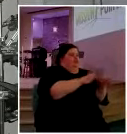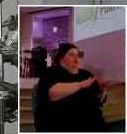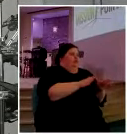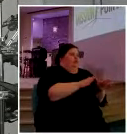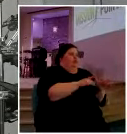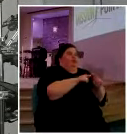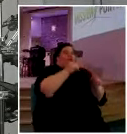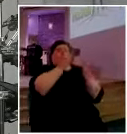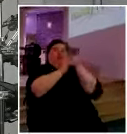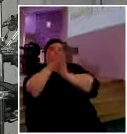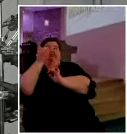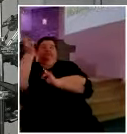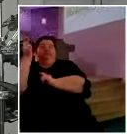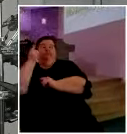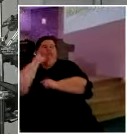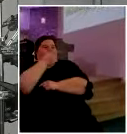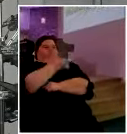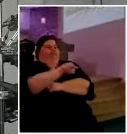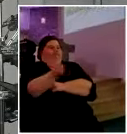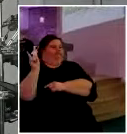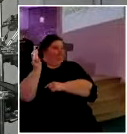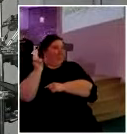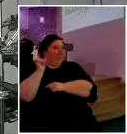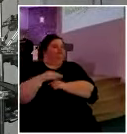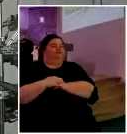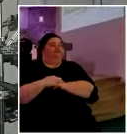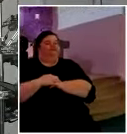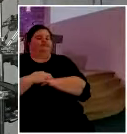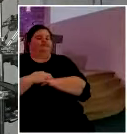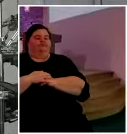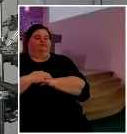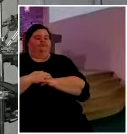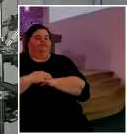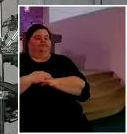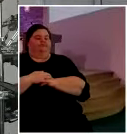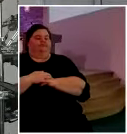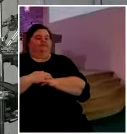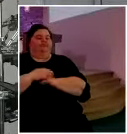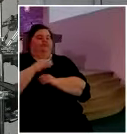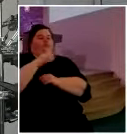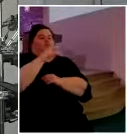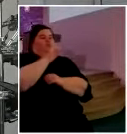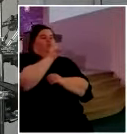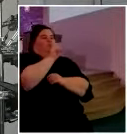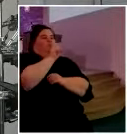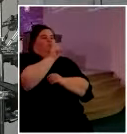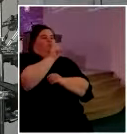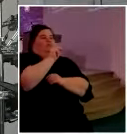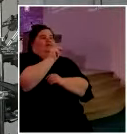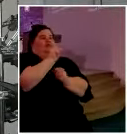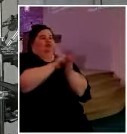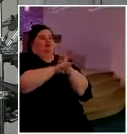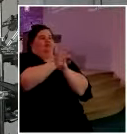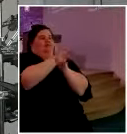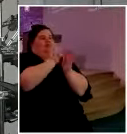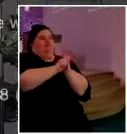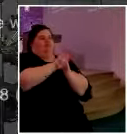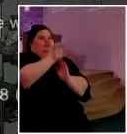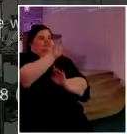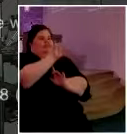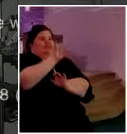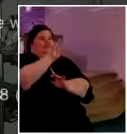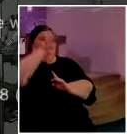us. Now look what Paul said of how Jesus did it for us. Romans chapter 5 and verse 8. But God